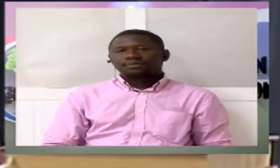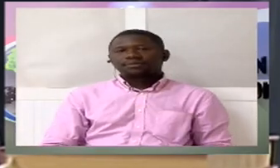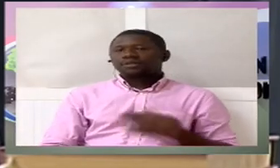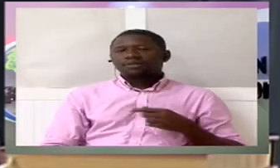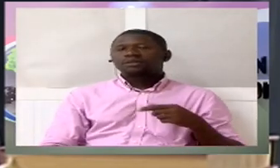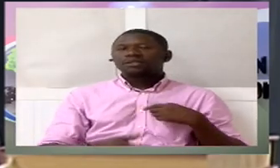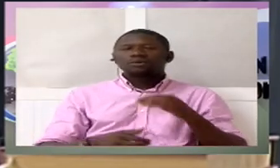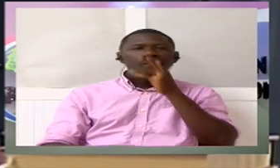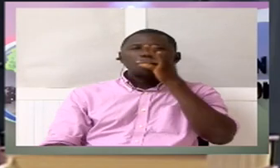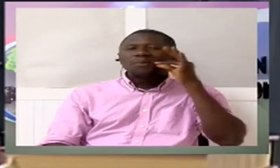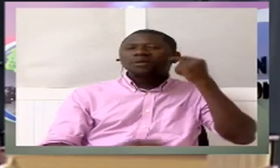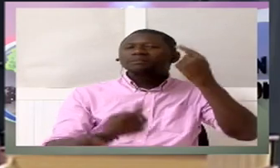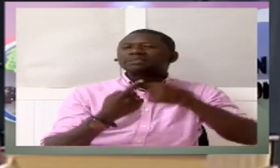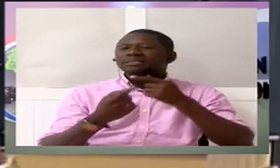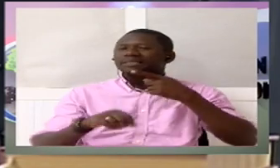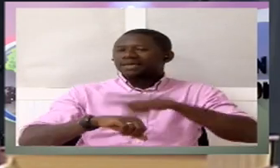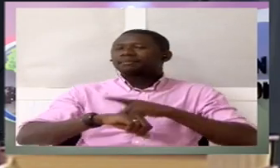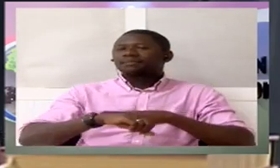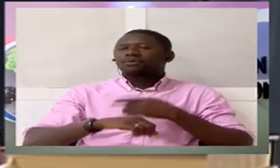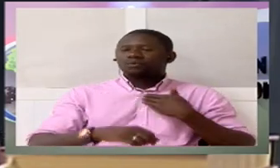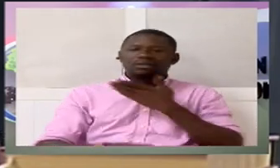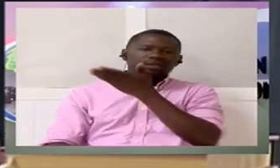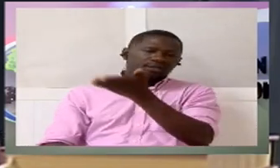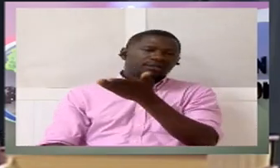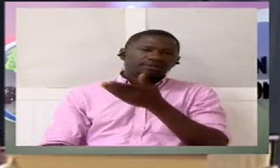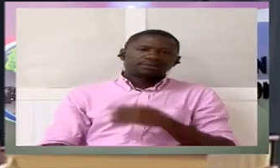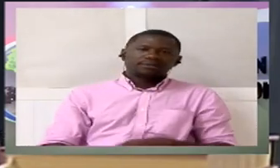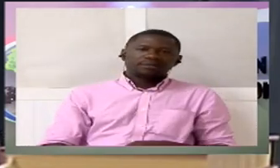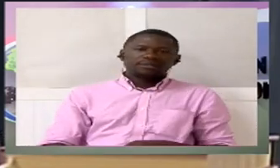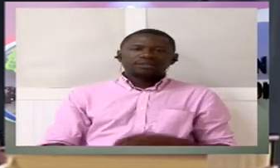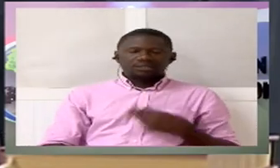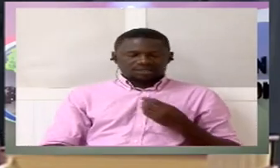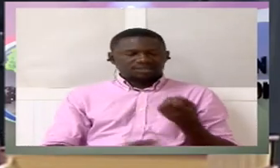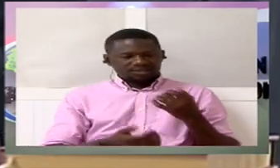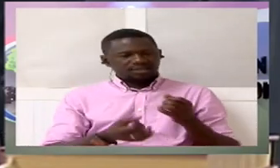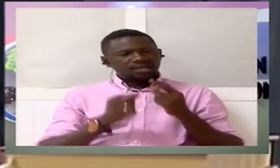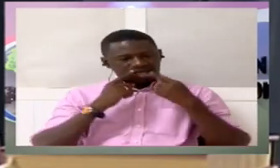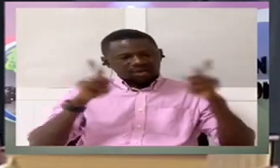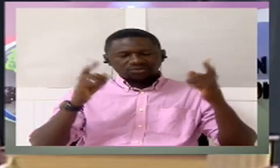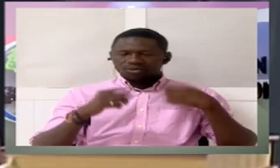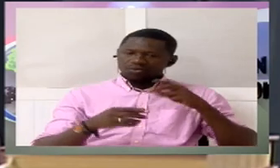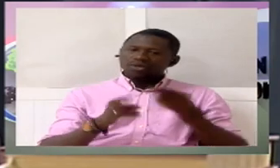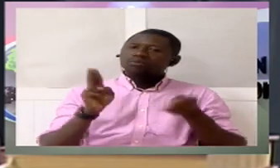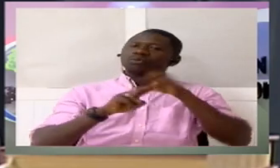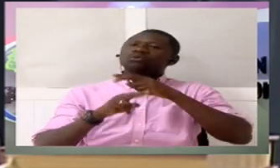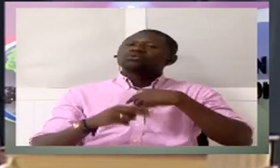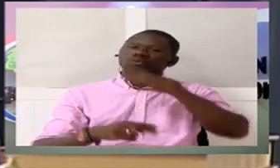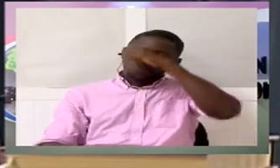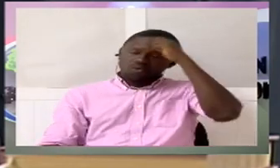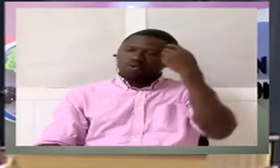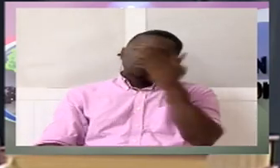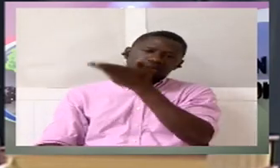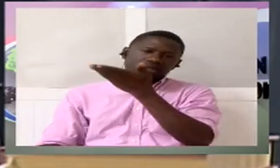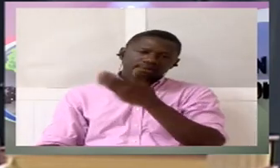2003. It was in the month of Ramadan. We were there. He announced that he was reporting to work.